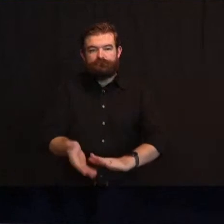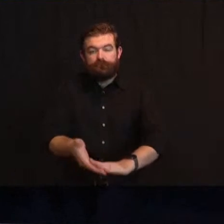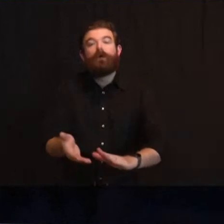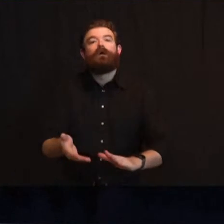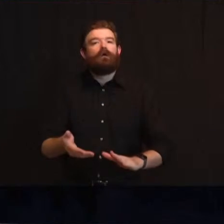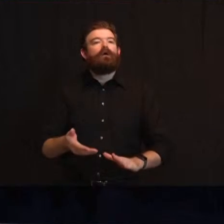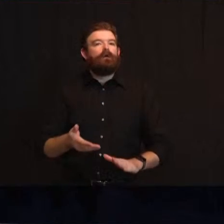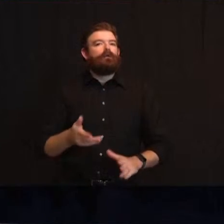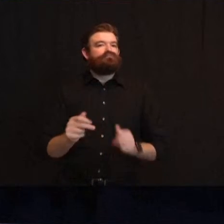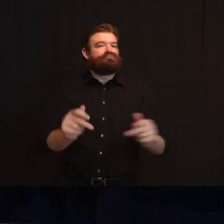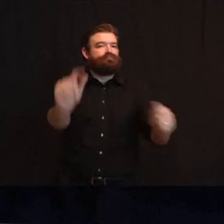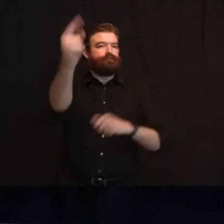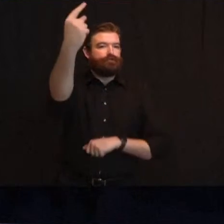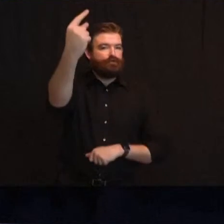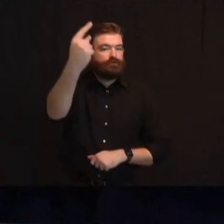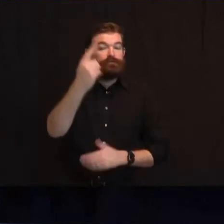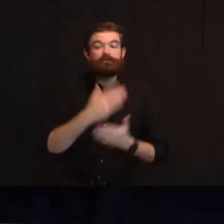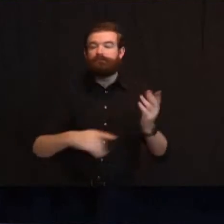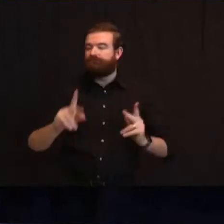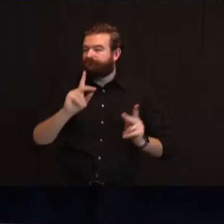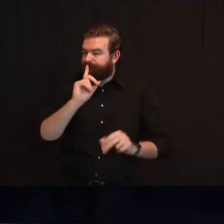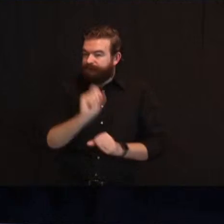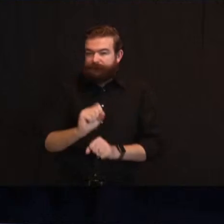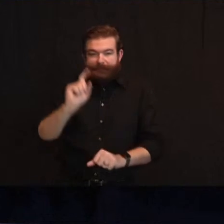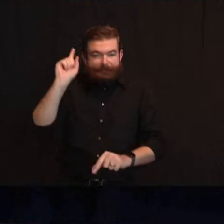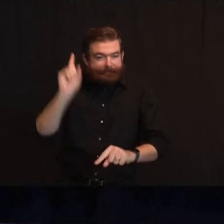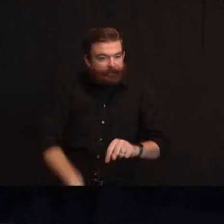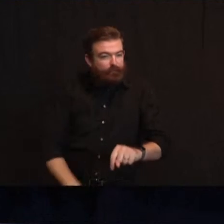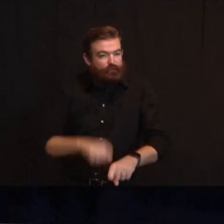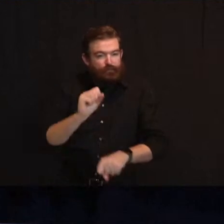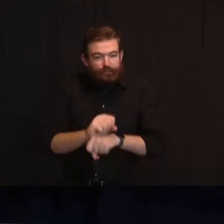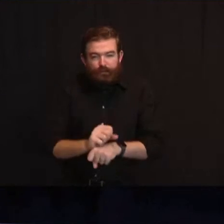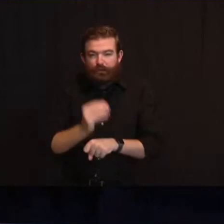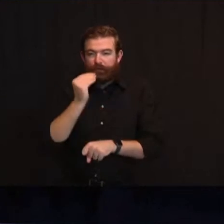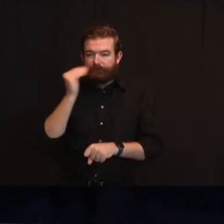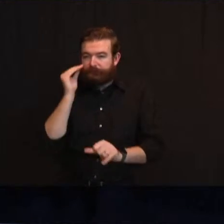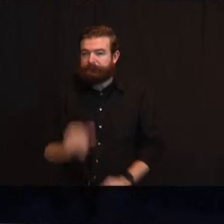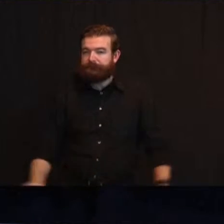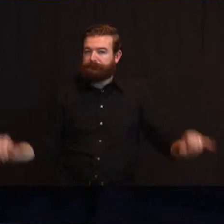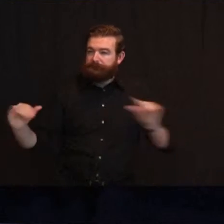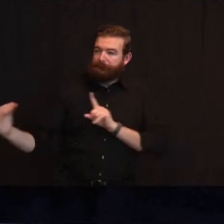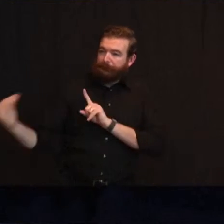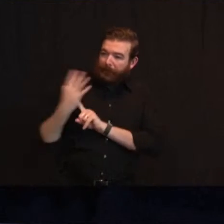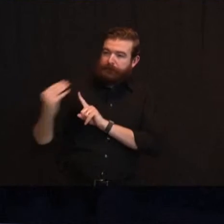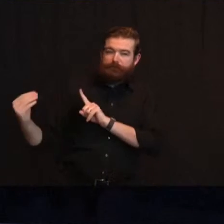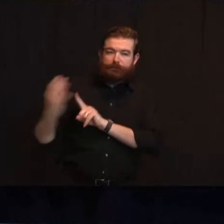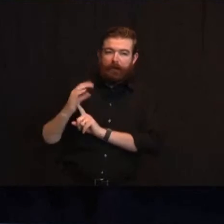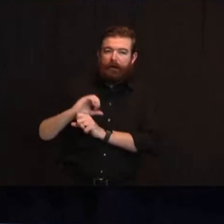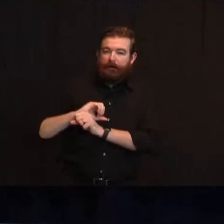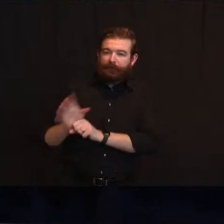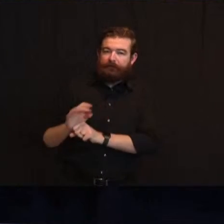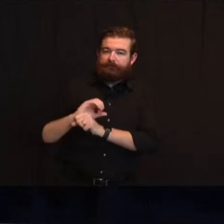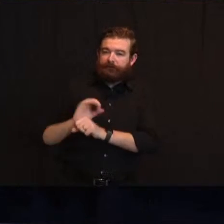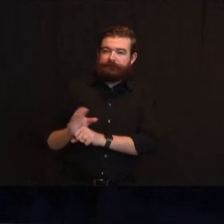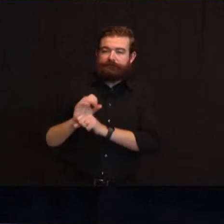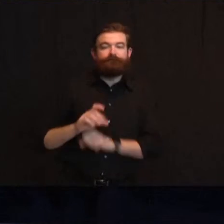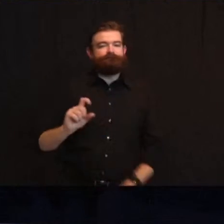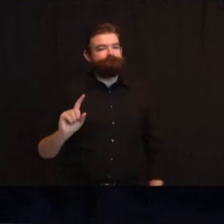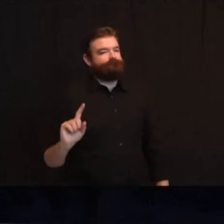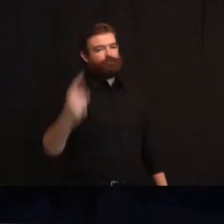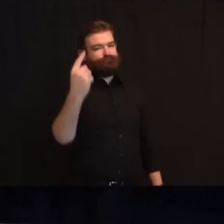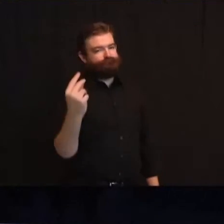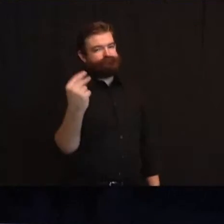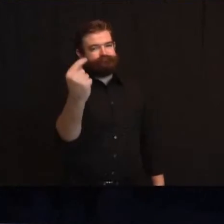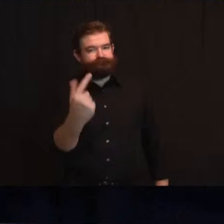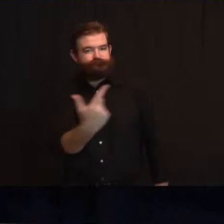highest exposure risk, and also recognizes the need to increase access to vaccine and reduce barriers for